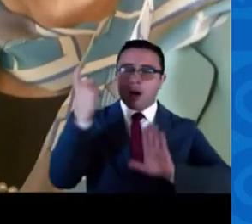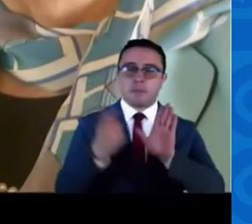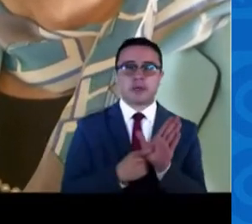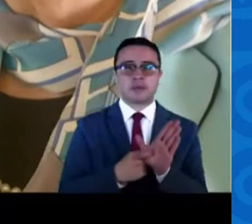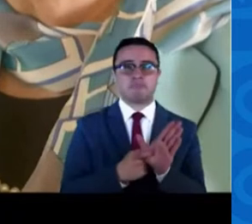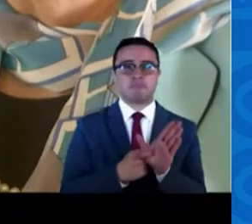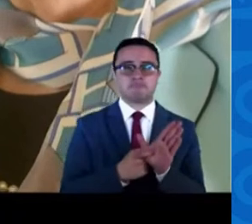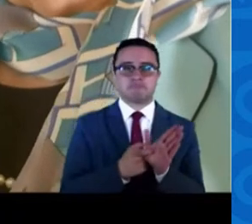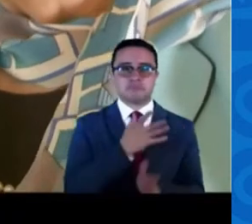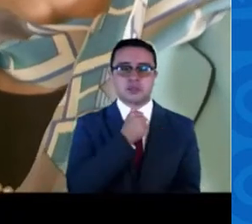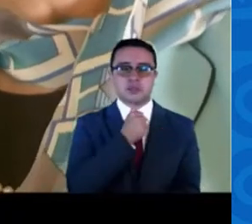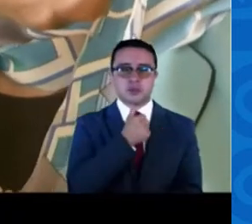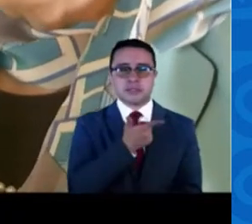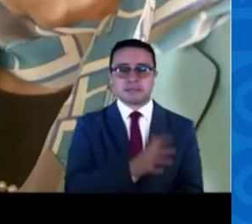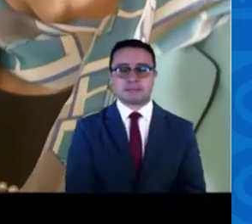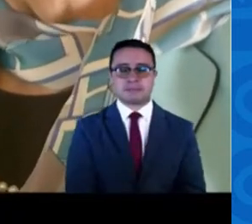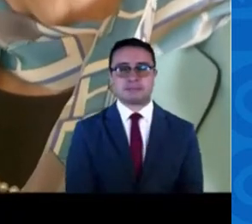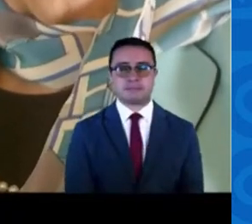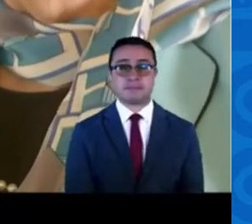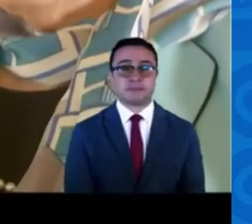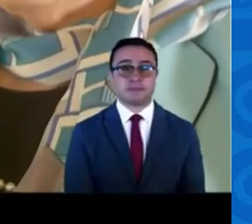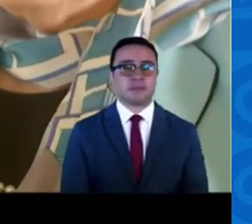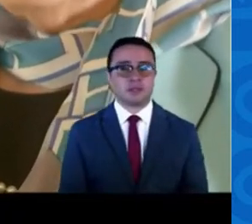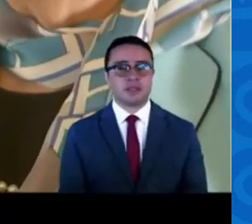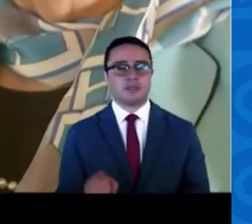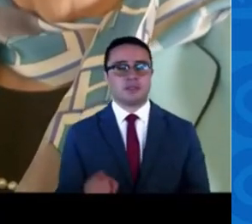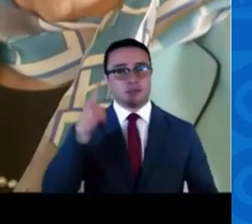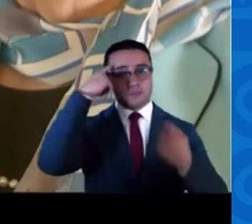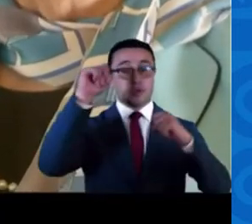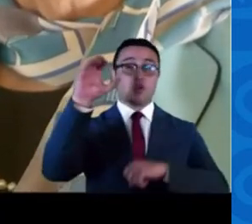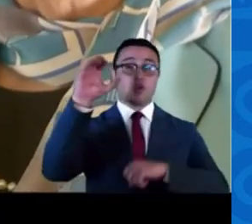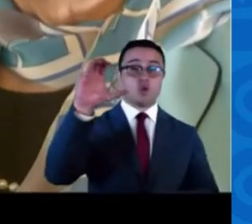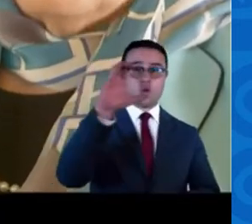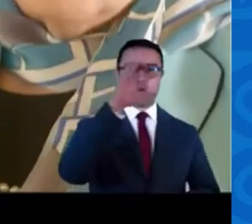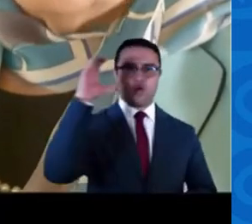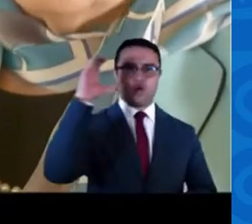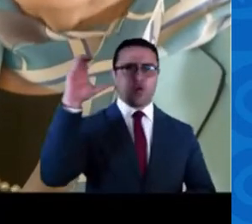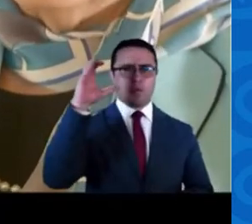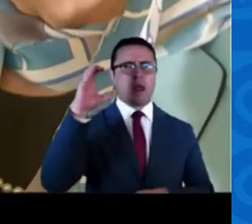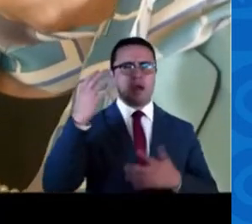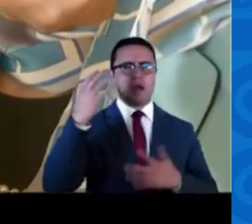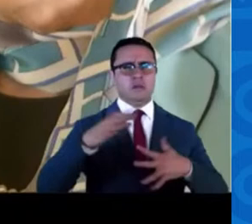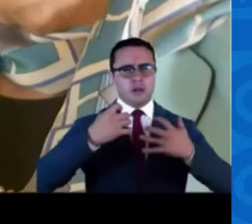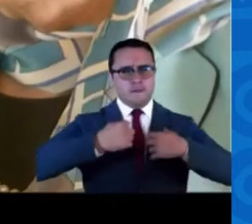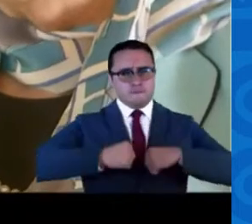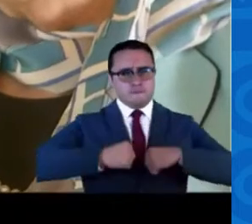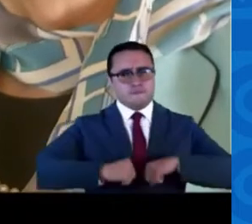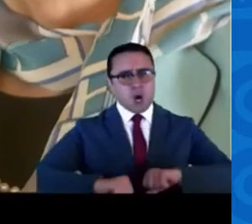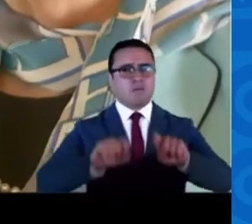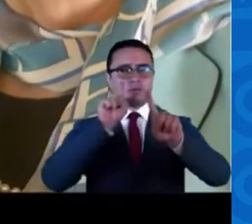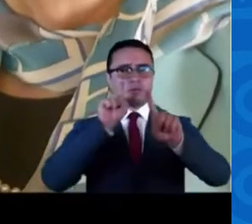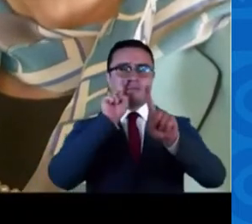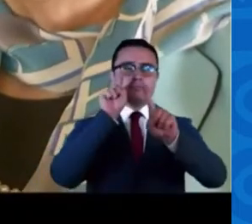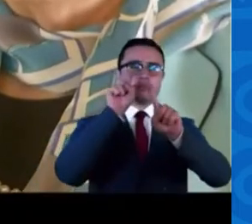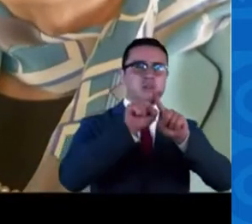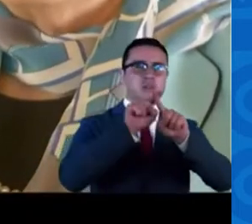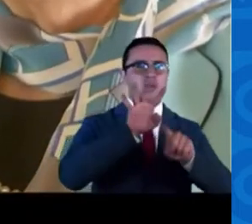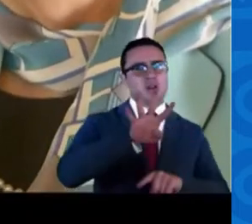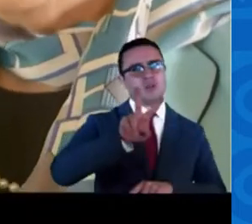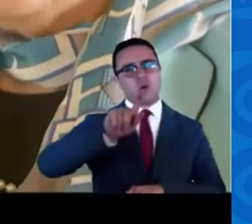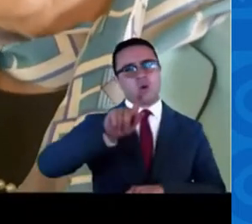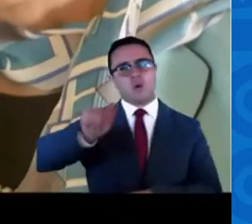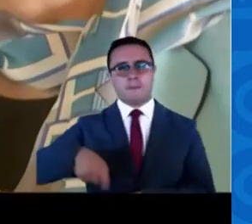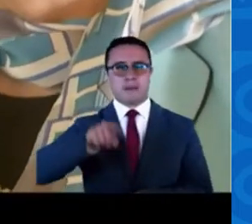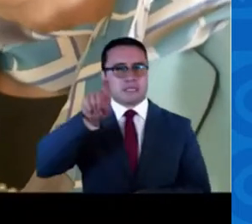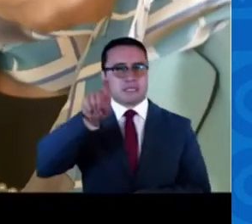the population with a complete vaccination scheme. And that is our concern. Colombia has made great